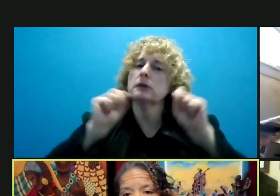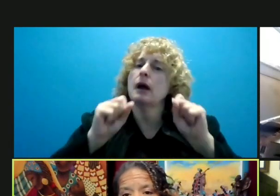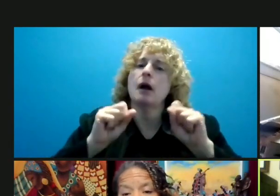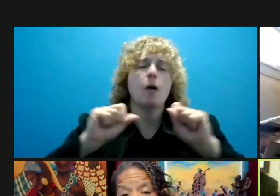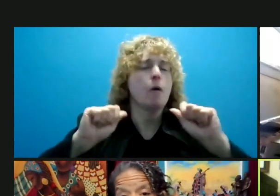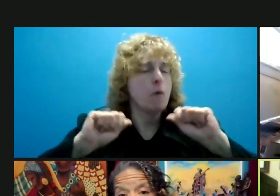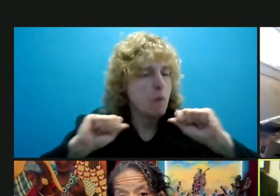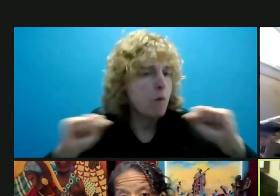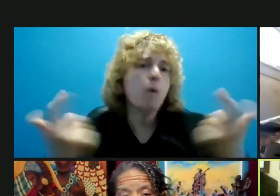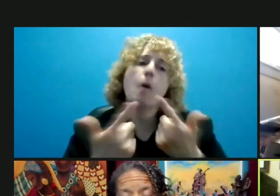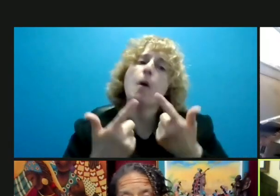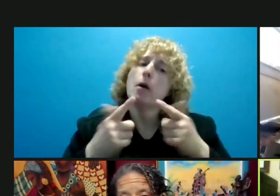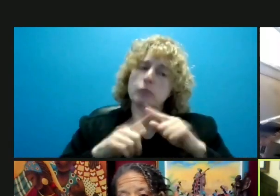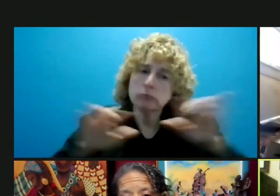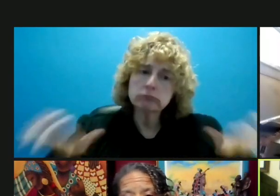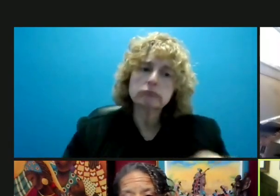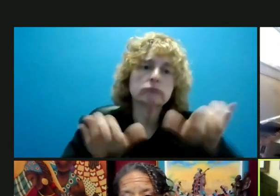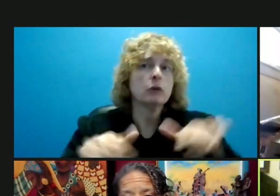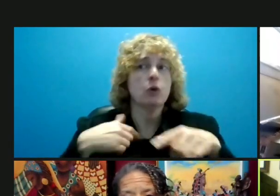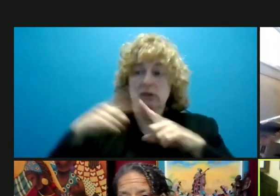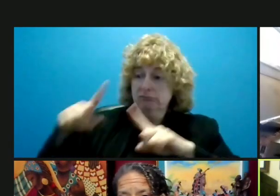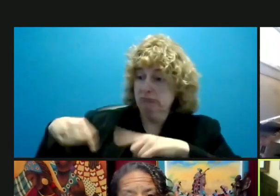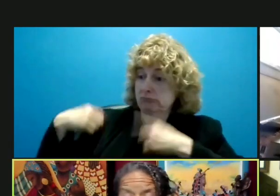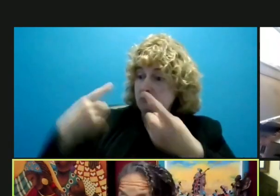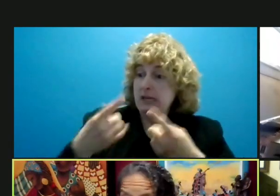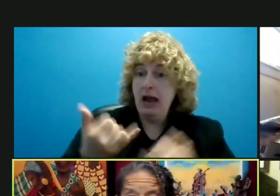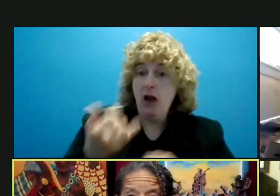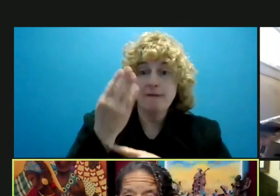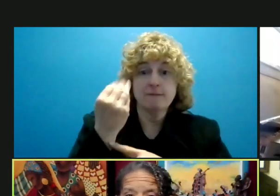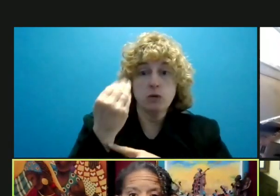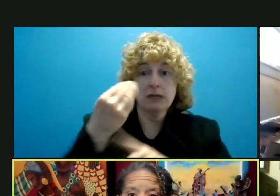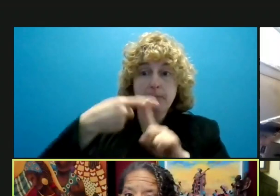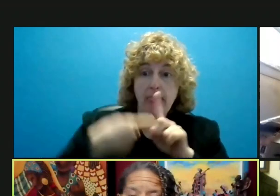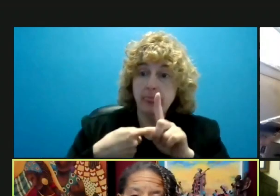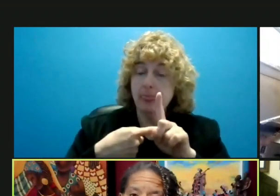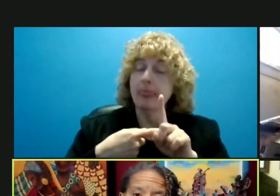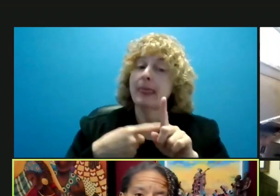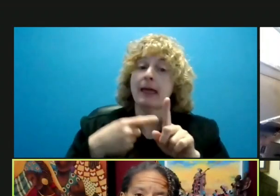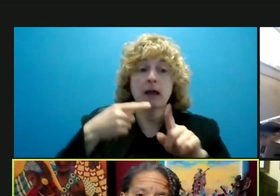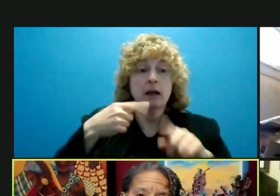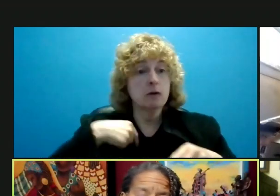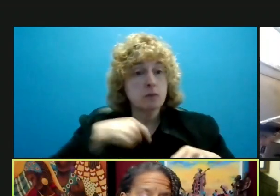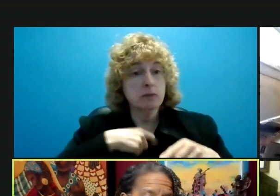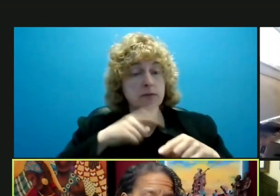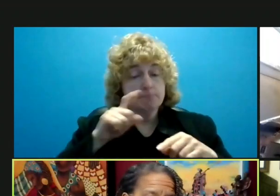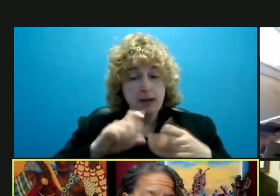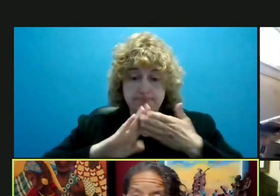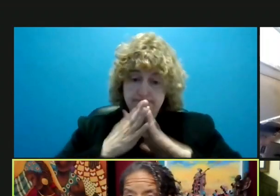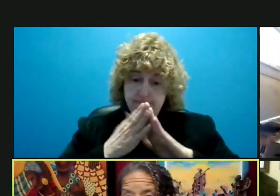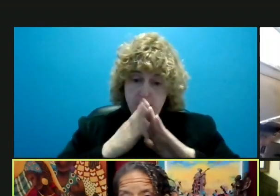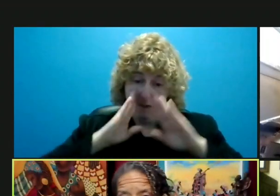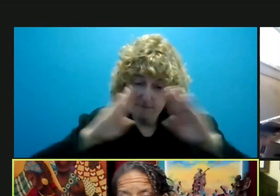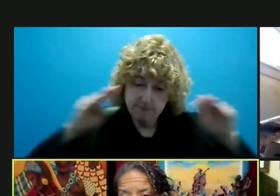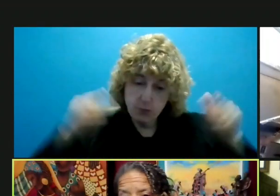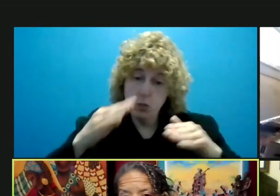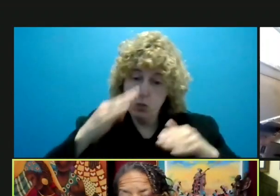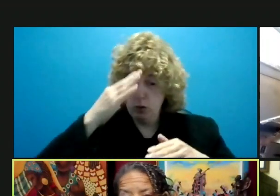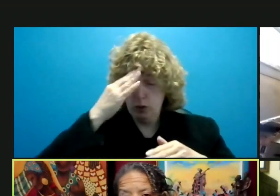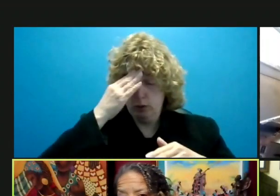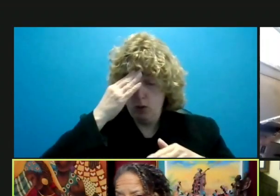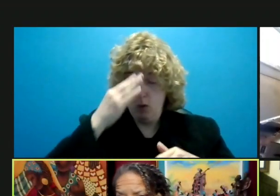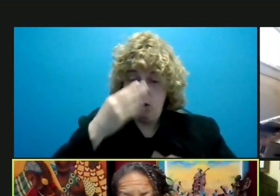this now 14 months. And if we don't get focused and realize that taking a shot is really no different than